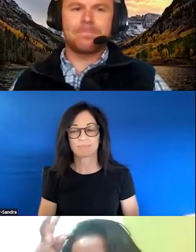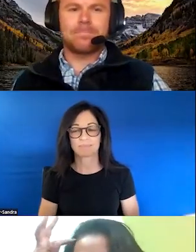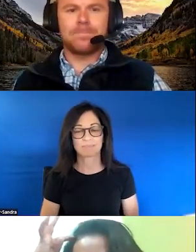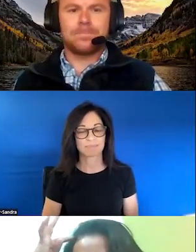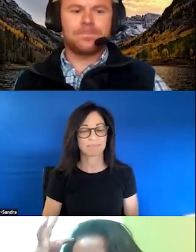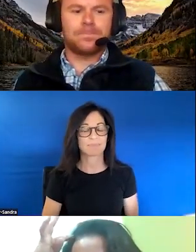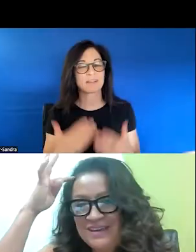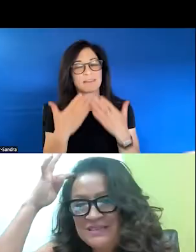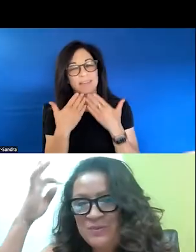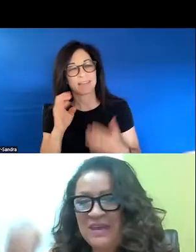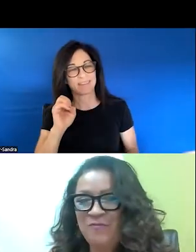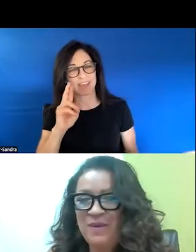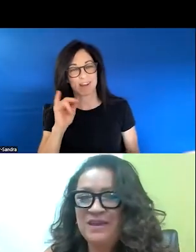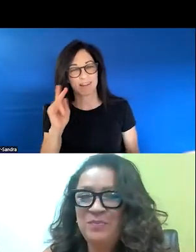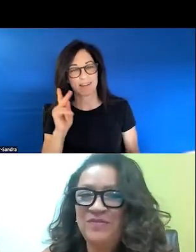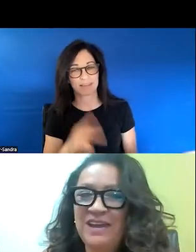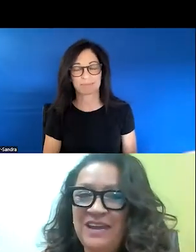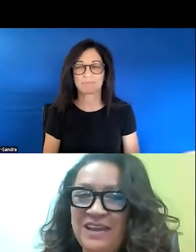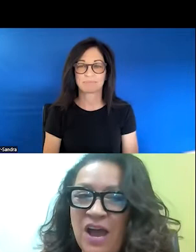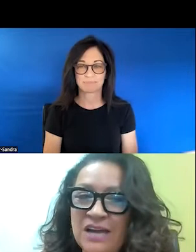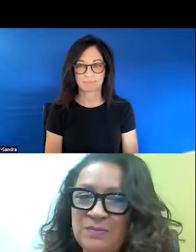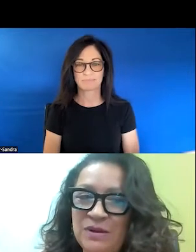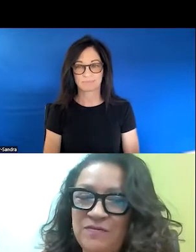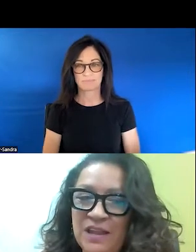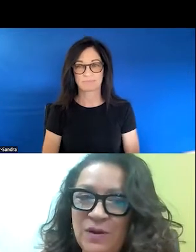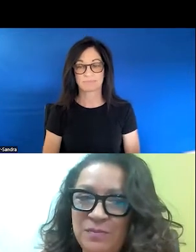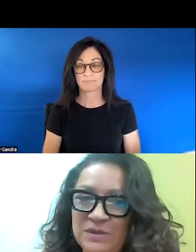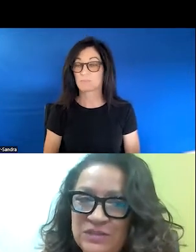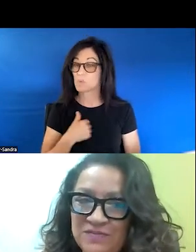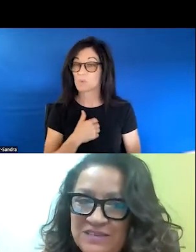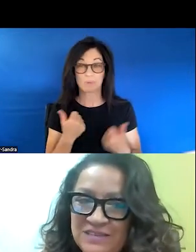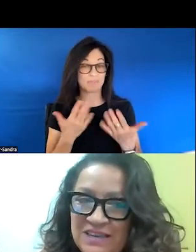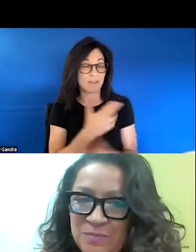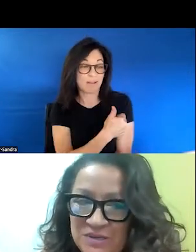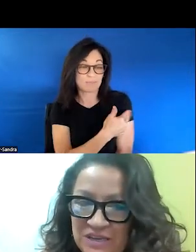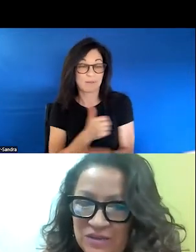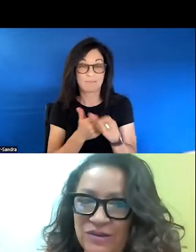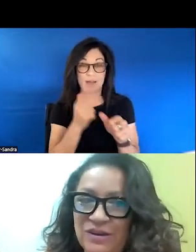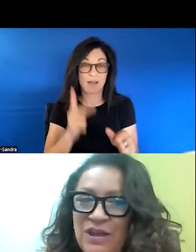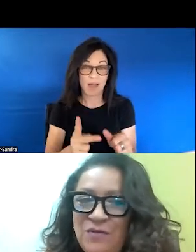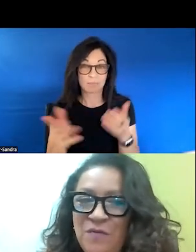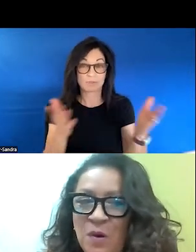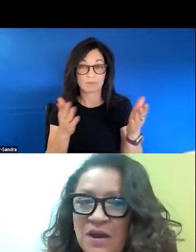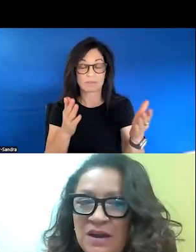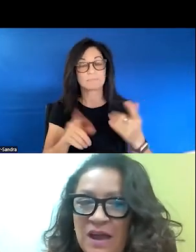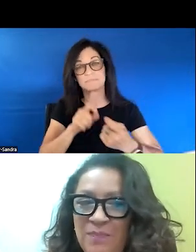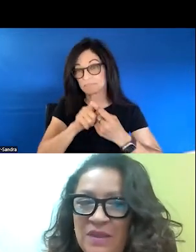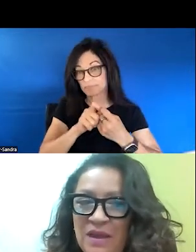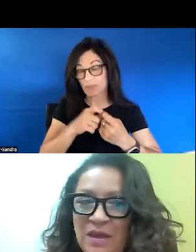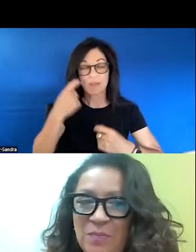Thank you, Eric. So we have been providing hospital follow-up services in particular